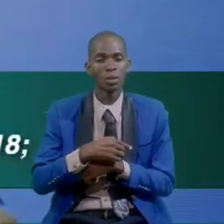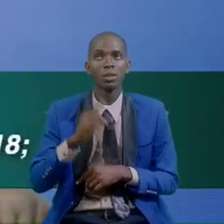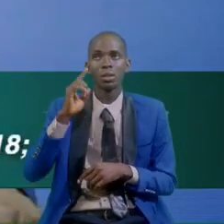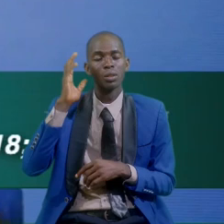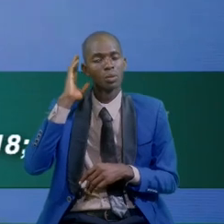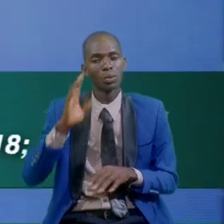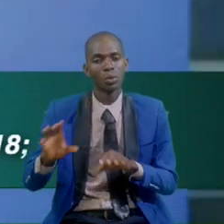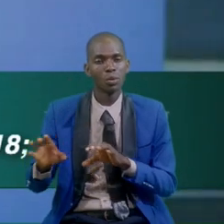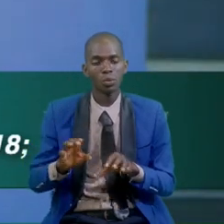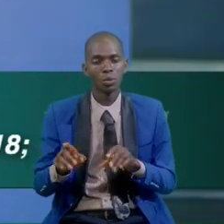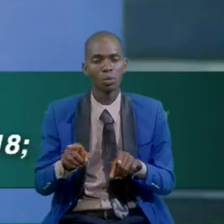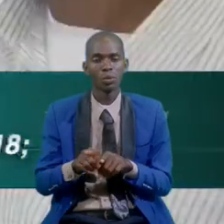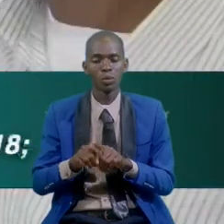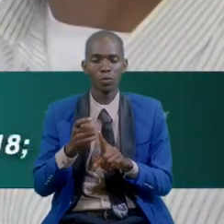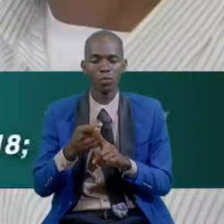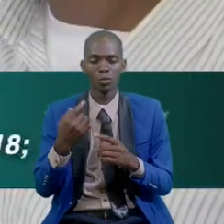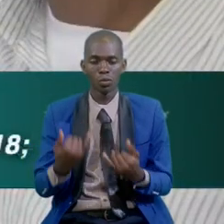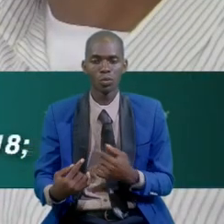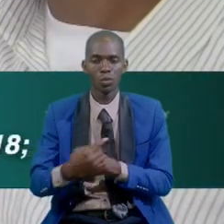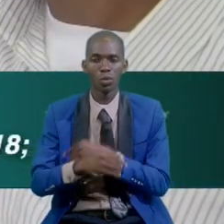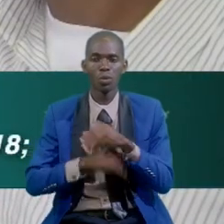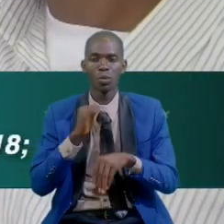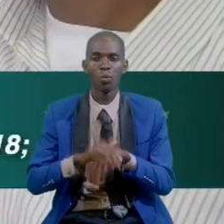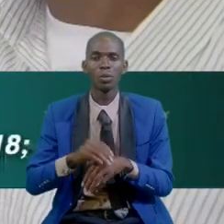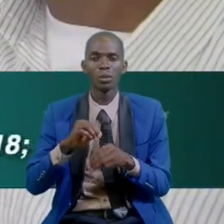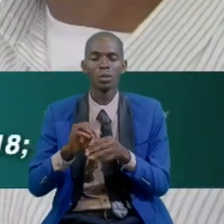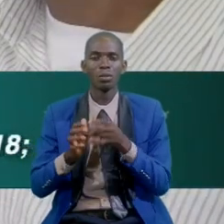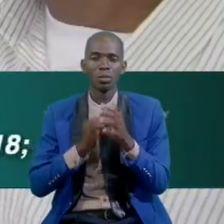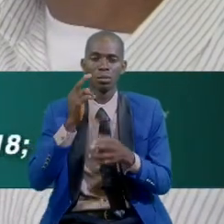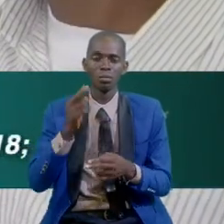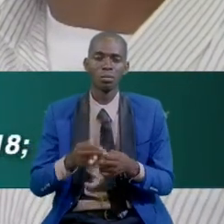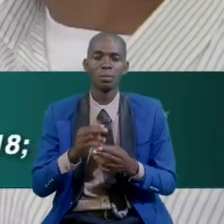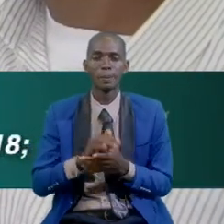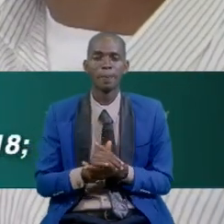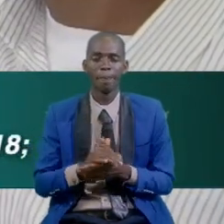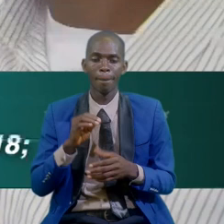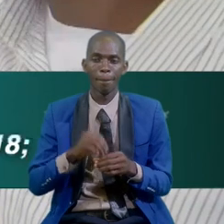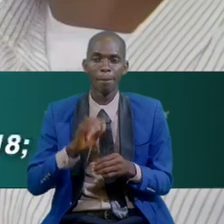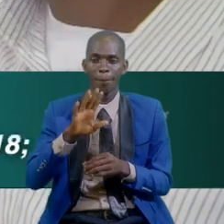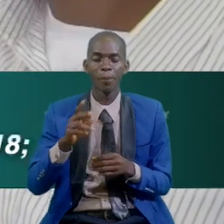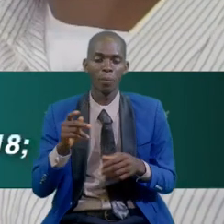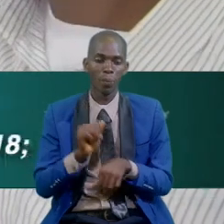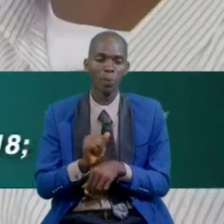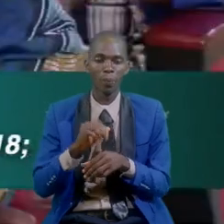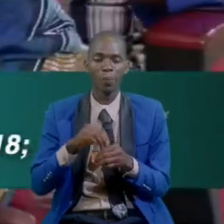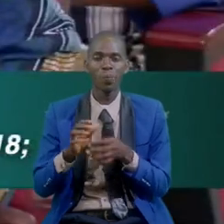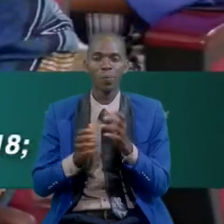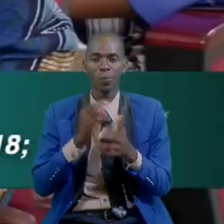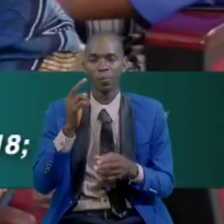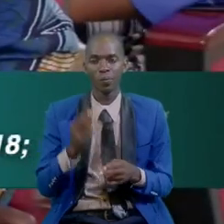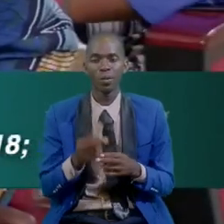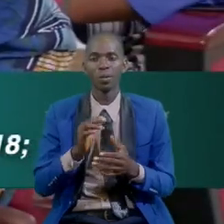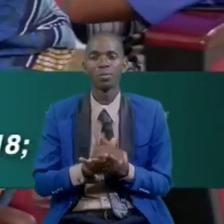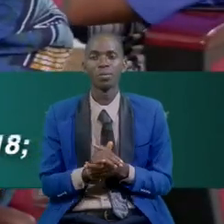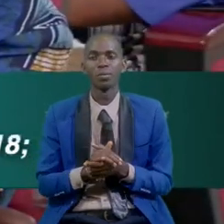from today in your ministry in Jesus' name. In your profession in Jesus' name.